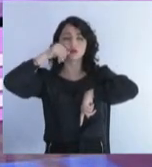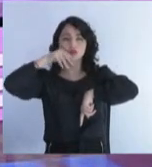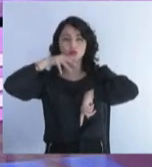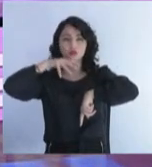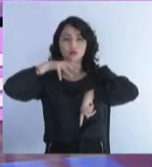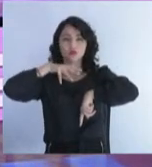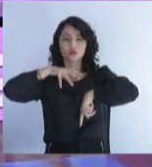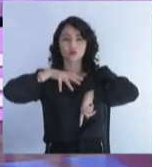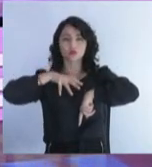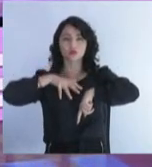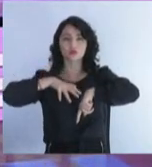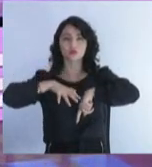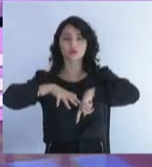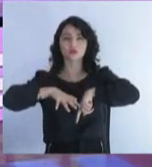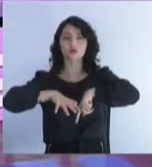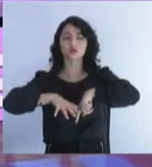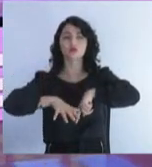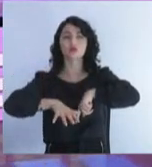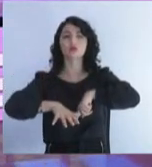breath.